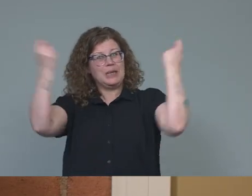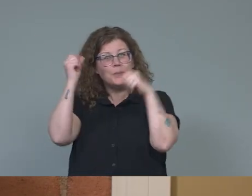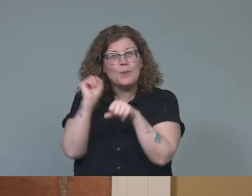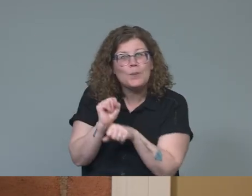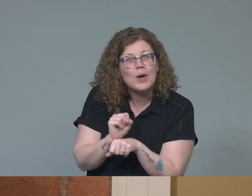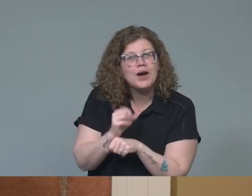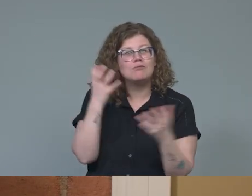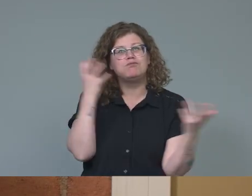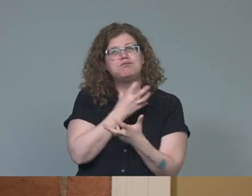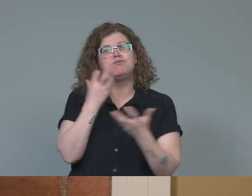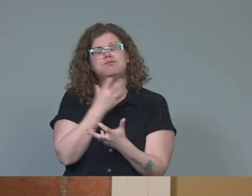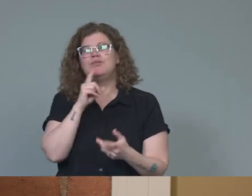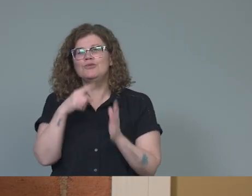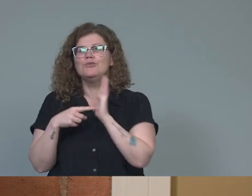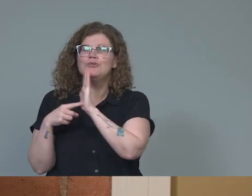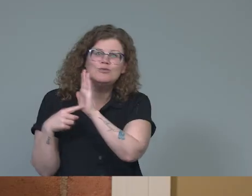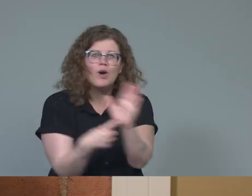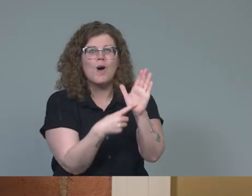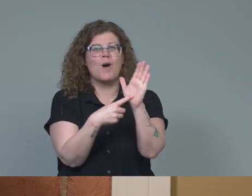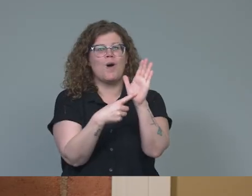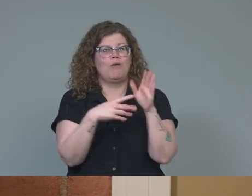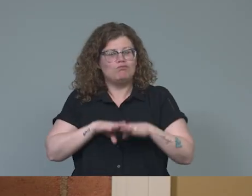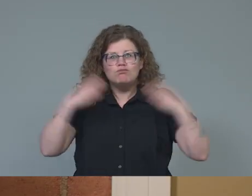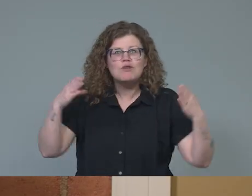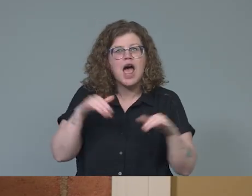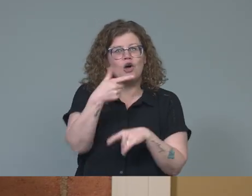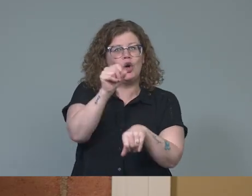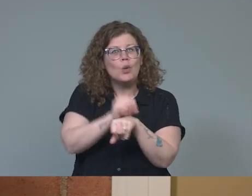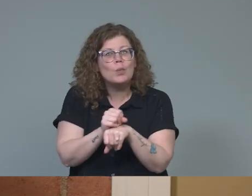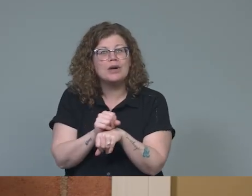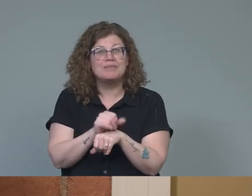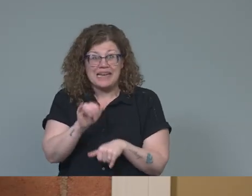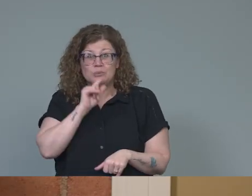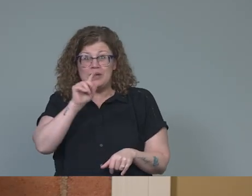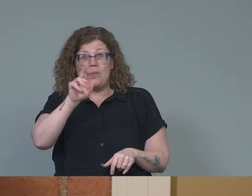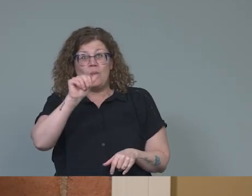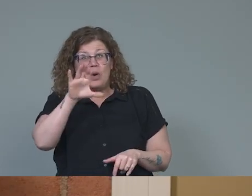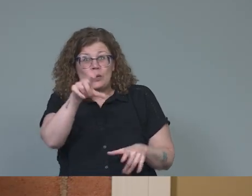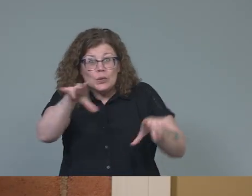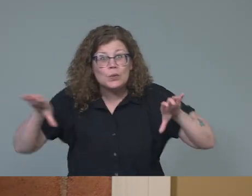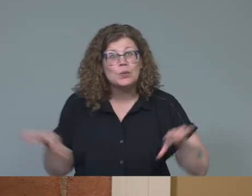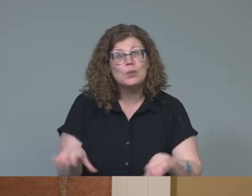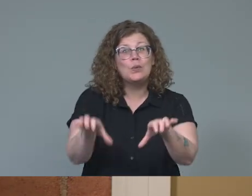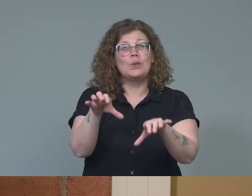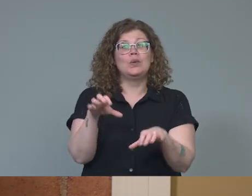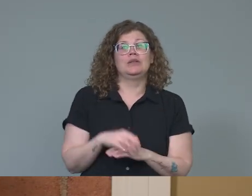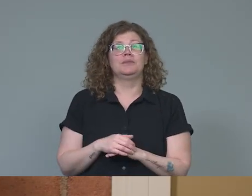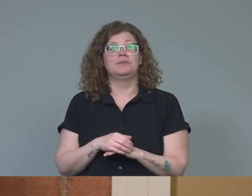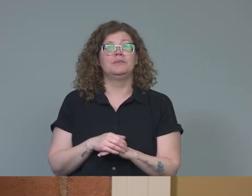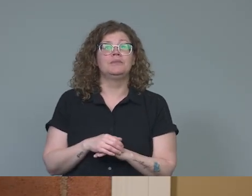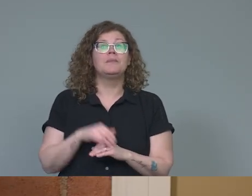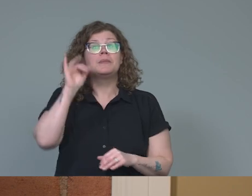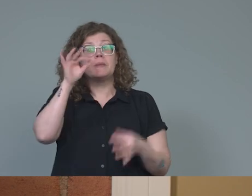event, which is a little bit of a misnomer because very rarely do you actually have a veil that is removed from a public artwork, although it does happen from time to